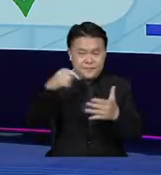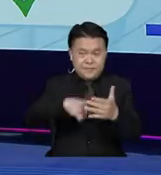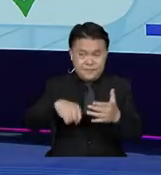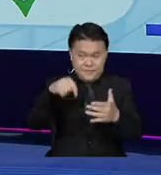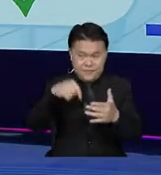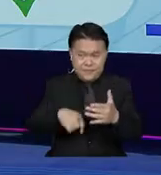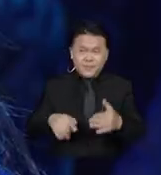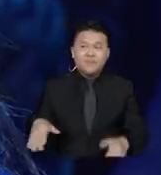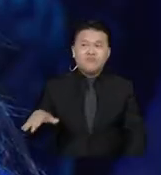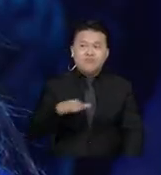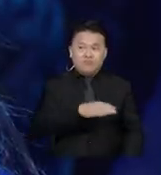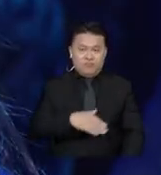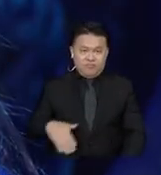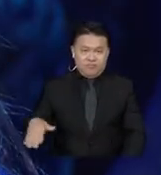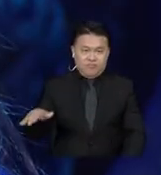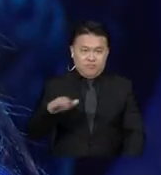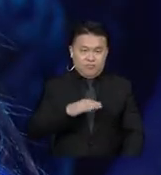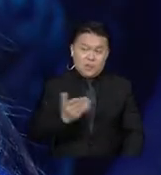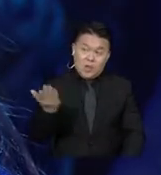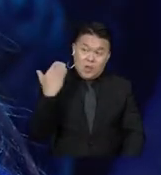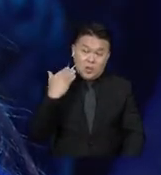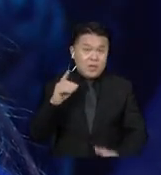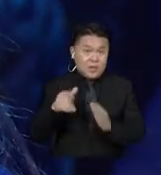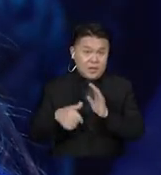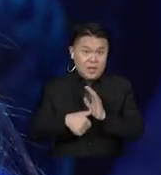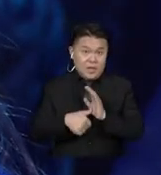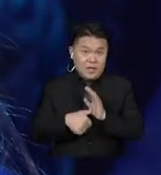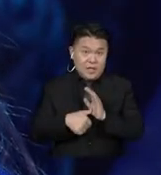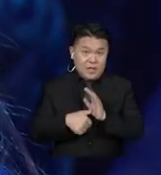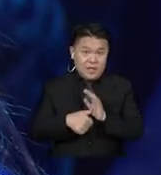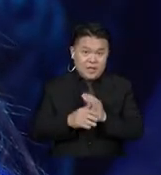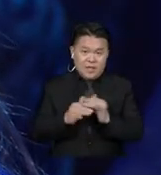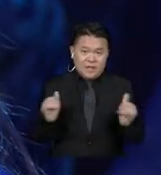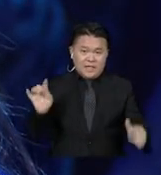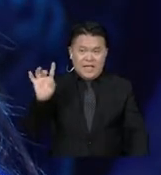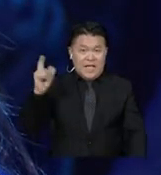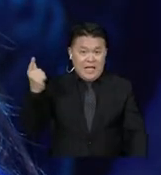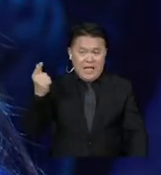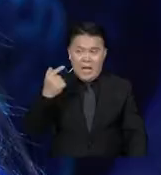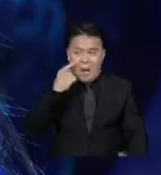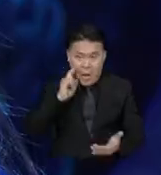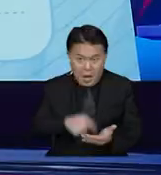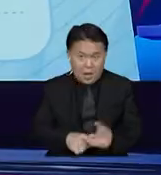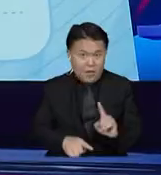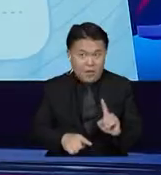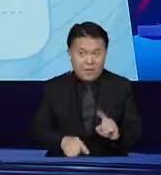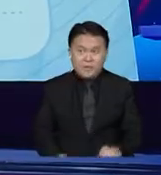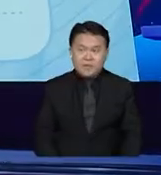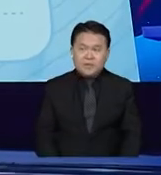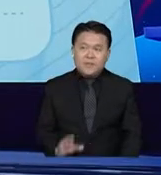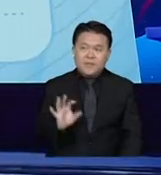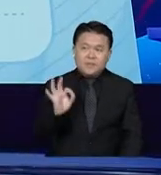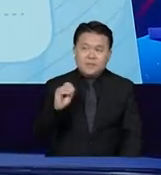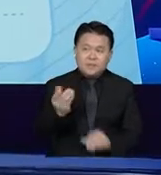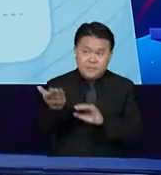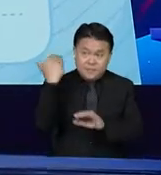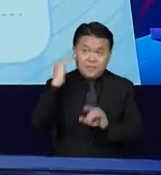planet until very recently. Just 100,000 years ago, we shared the planet with at